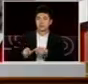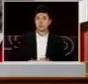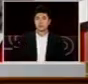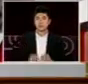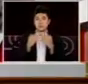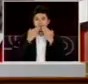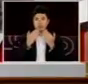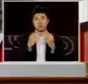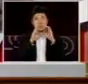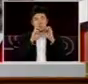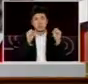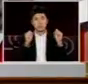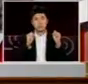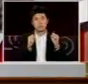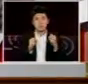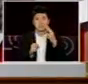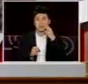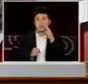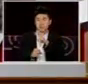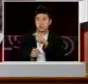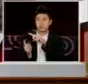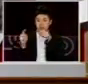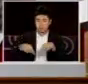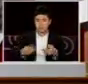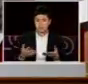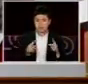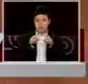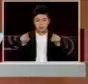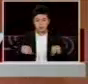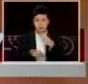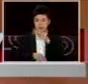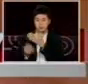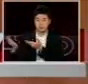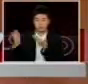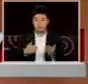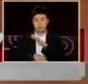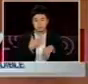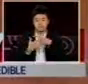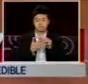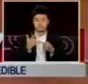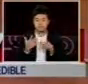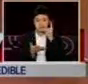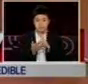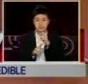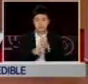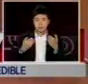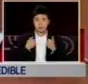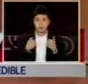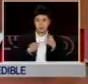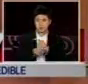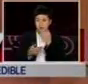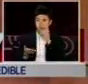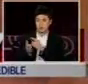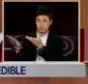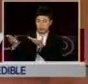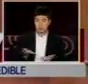Thank you, Mr. President. Ms. Witness, you are commanded by the subpoena to bring certain documents. Do you have the